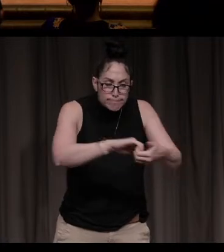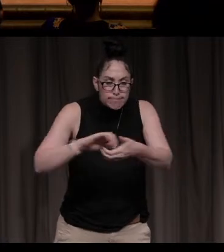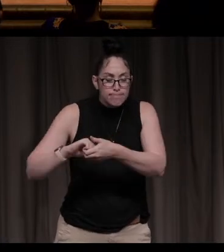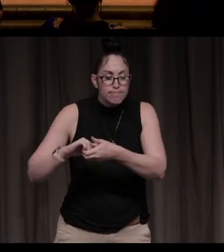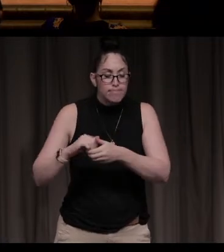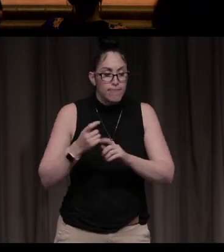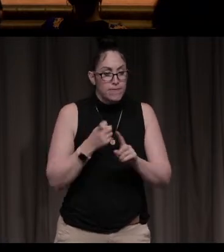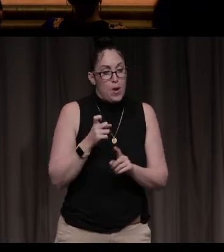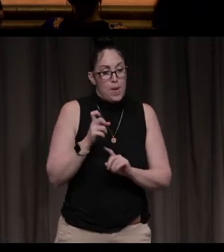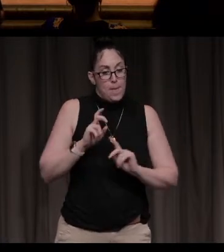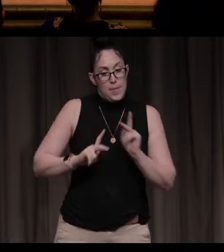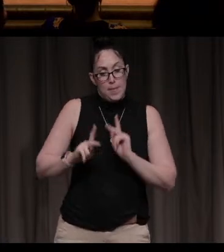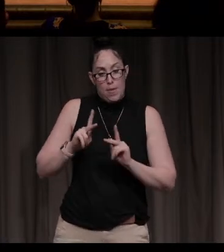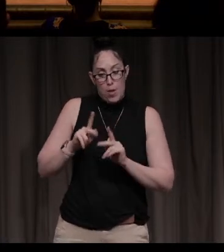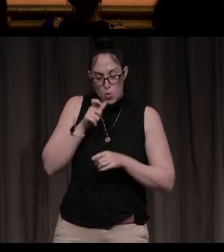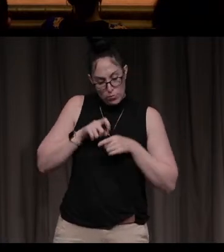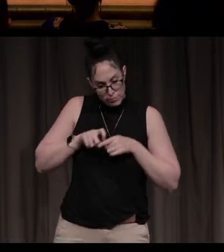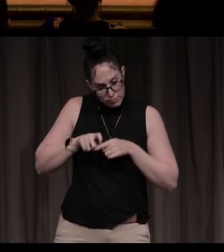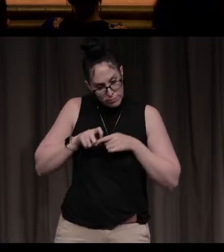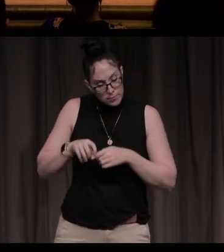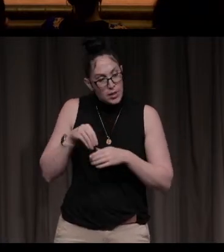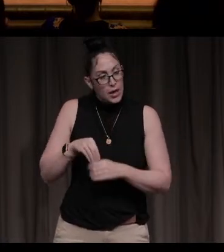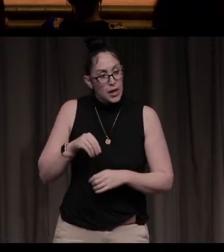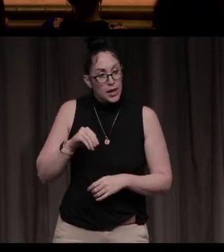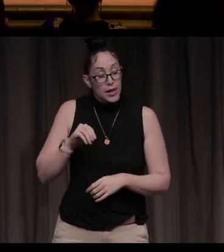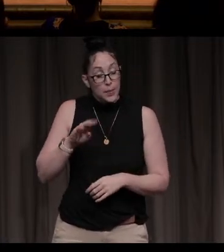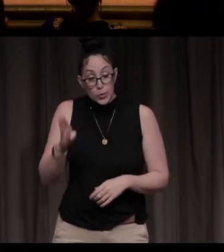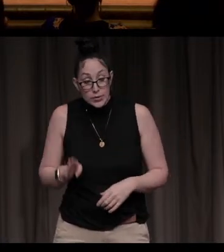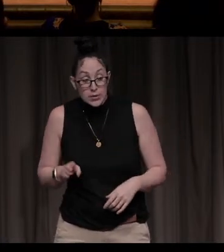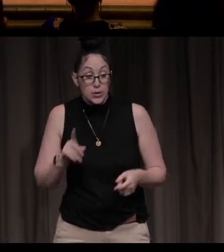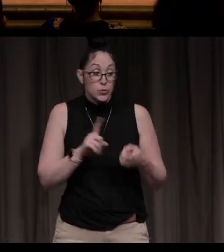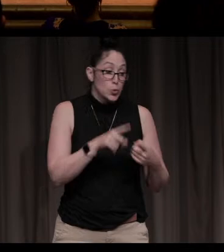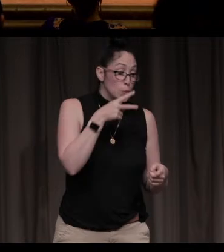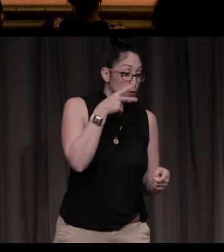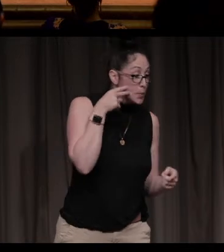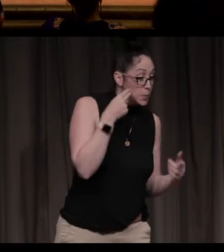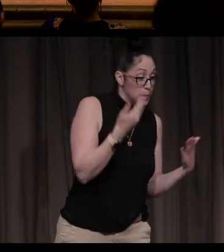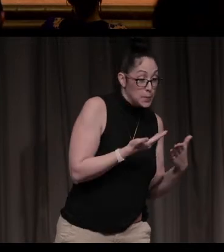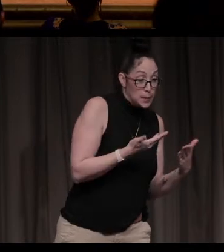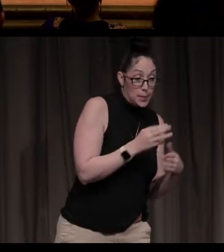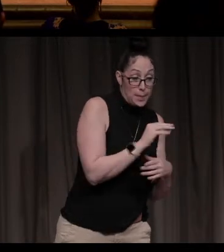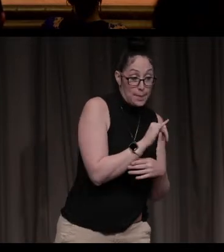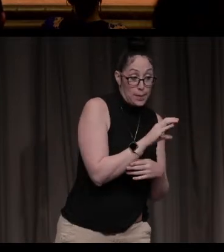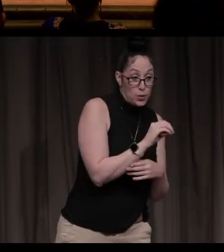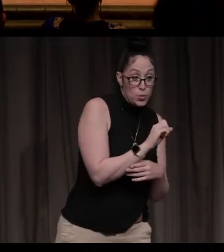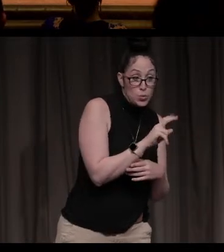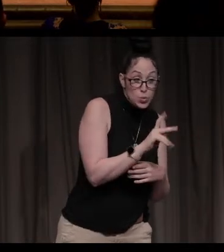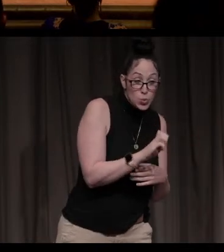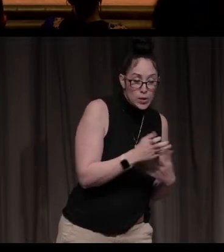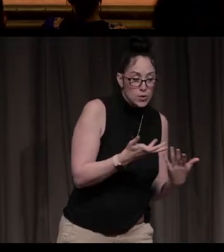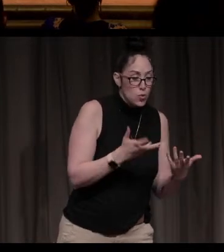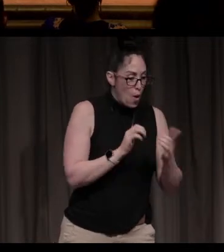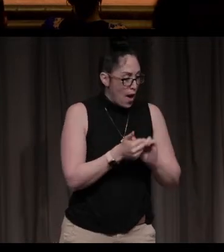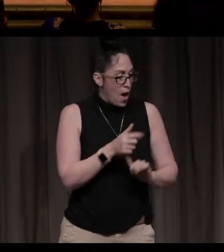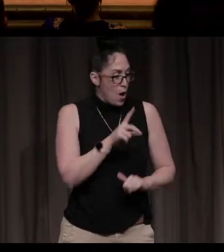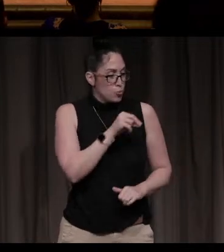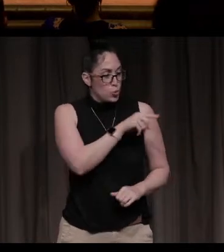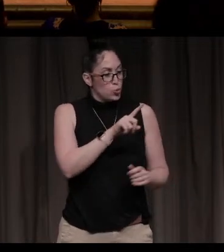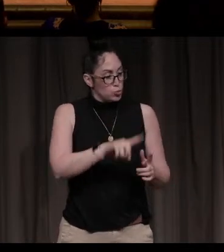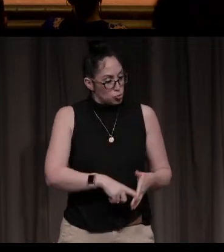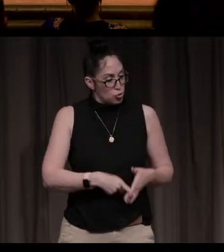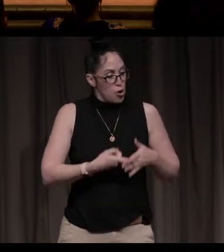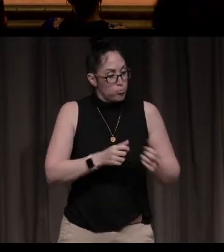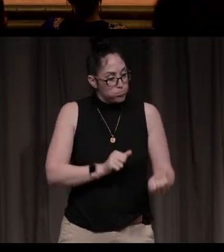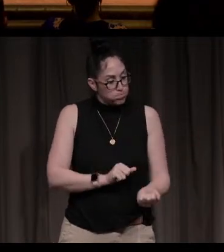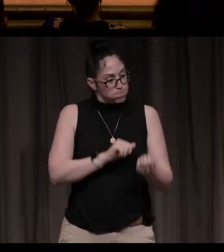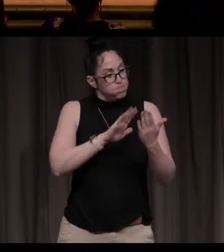and to Miccosukee here in Miami. So how do you approach this and start this relationship within